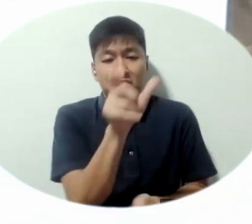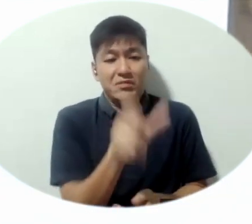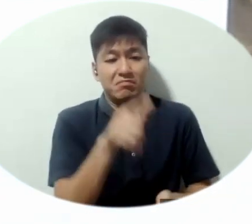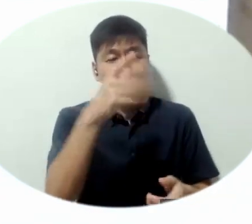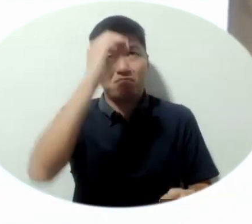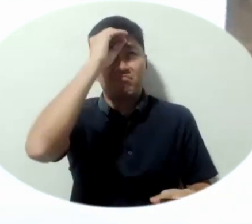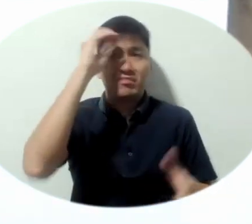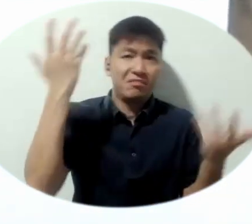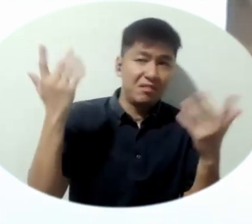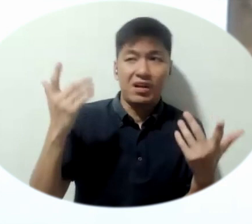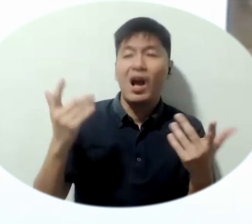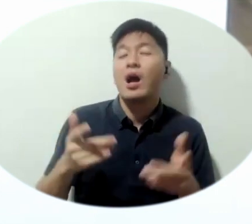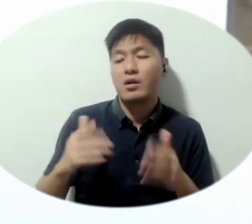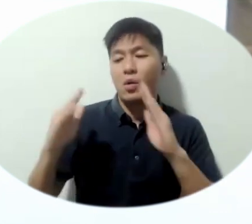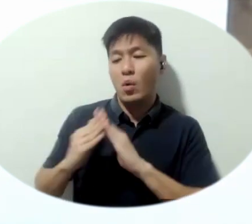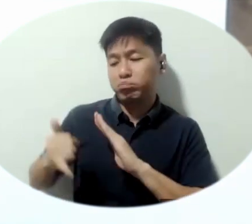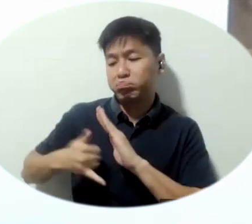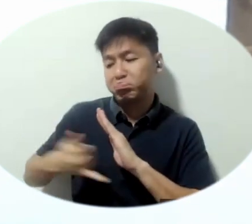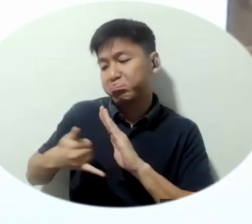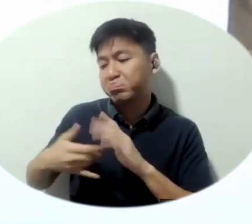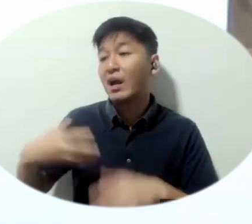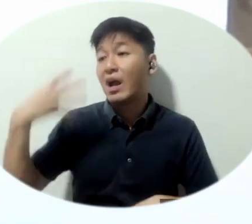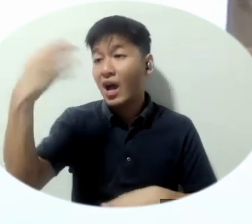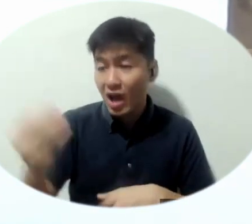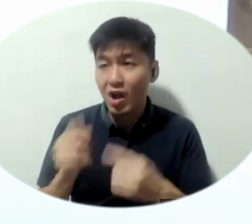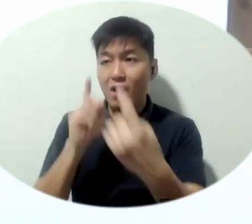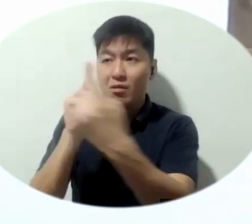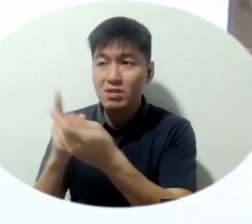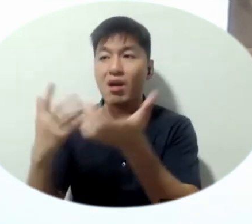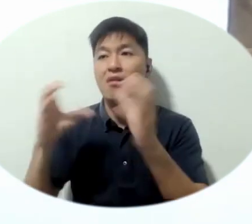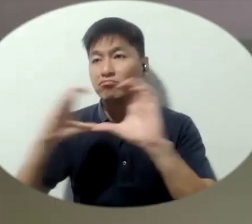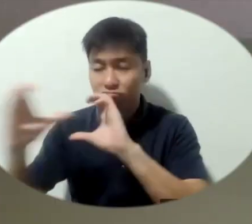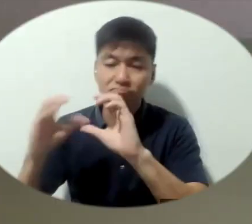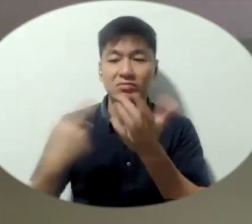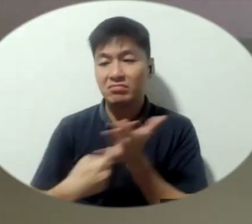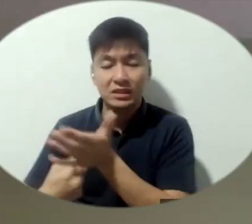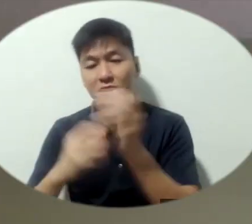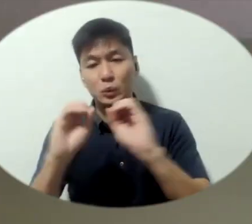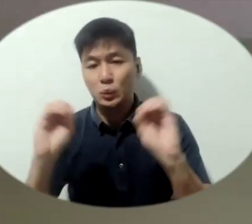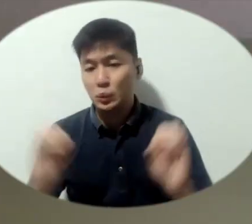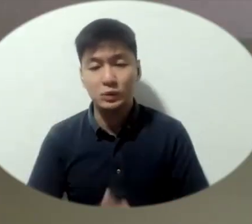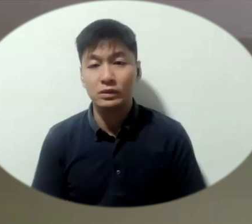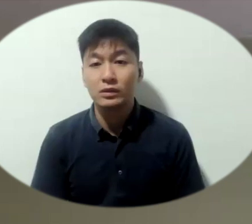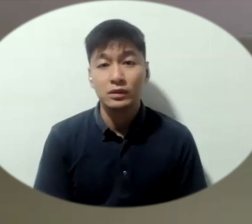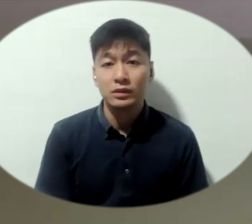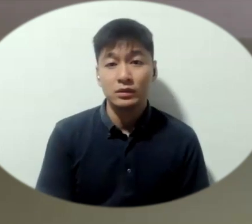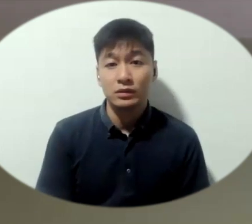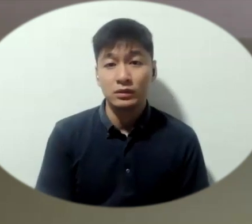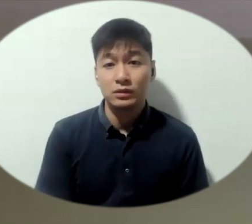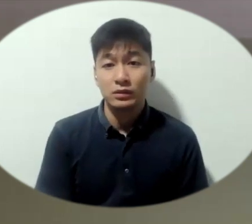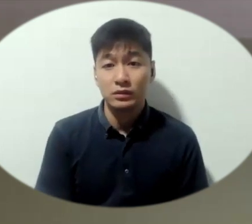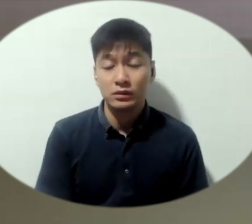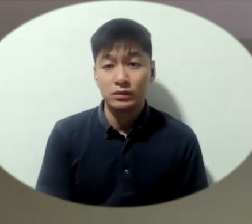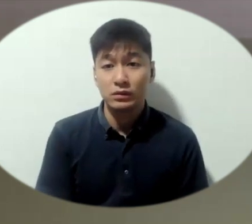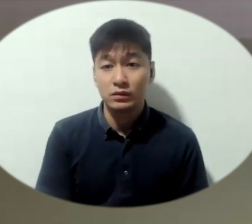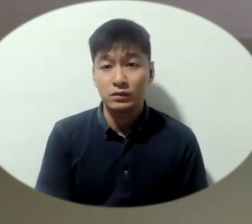house and not communicate this to others. So this time and this place where we can think